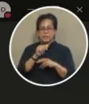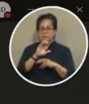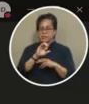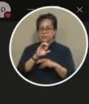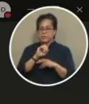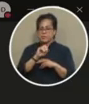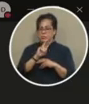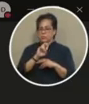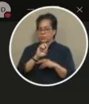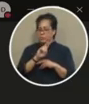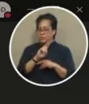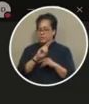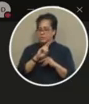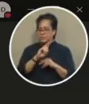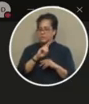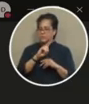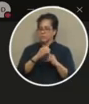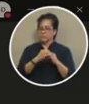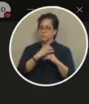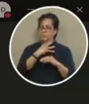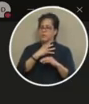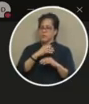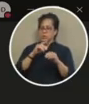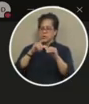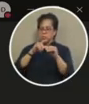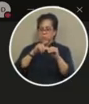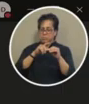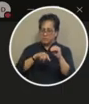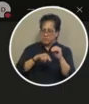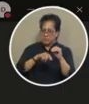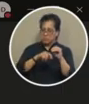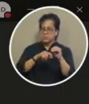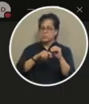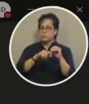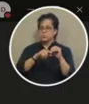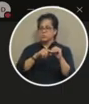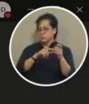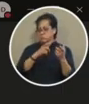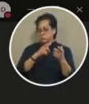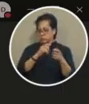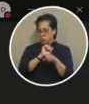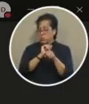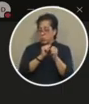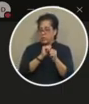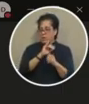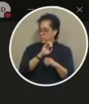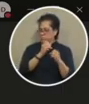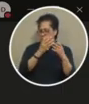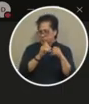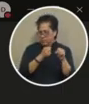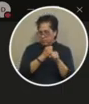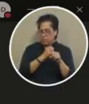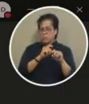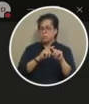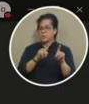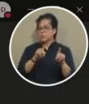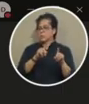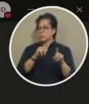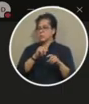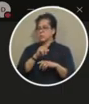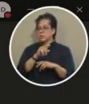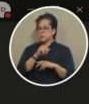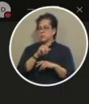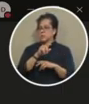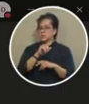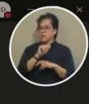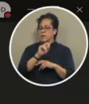COVID. The El Paso airport's been hosting ICE flights for years. Recently, our group, the El Paso